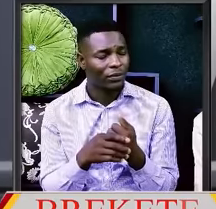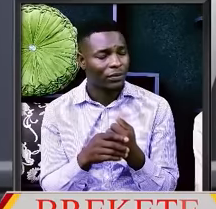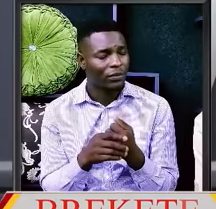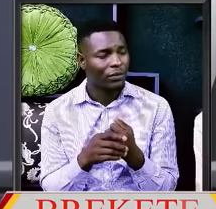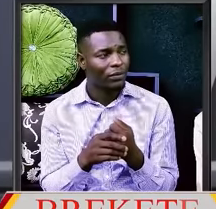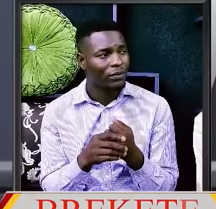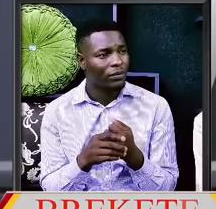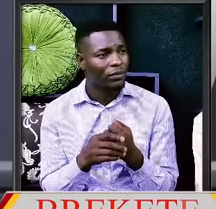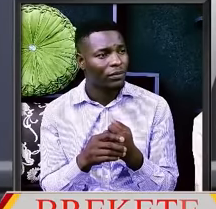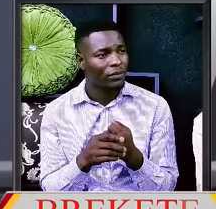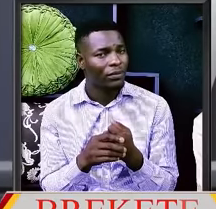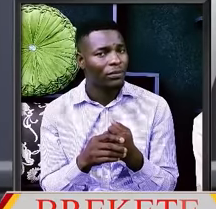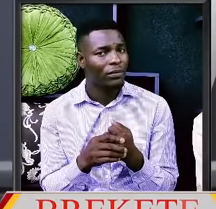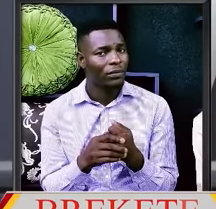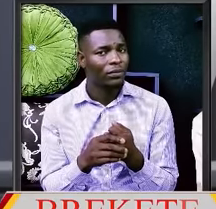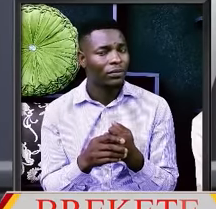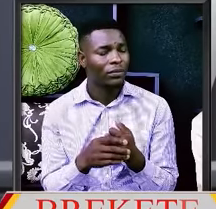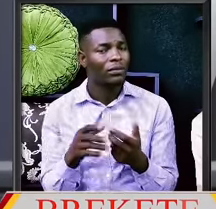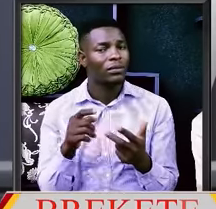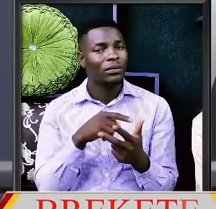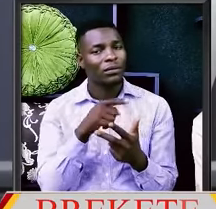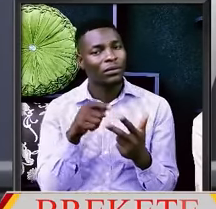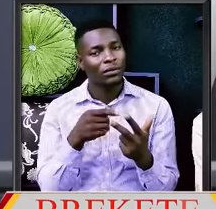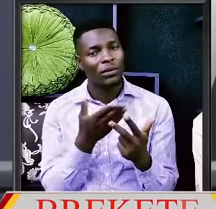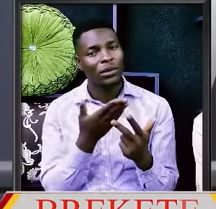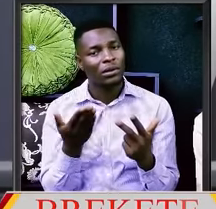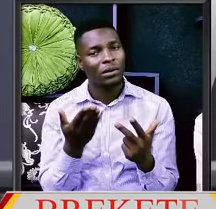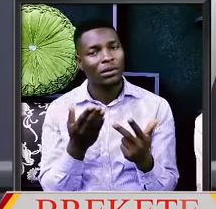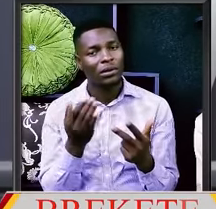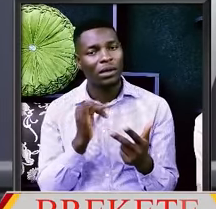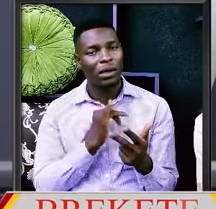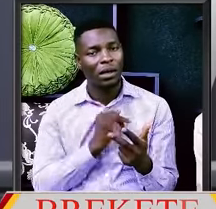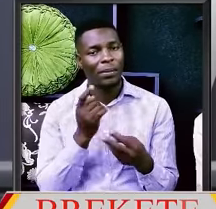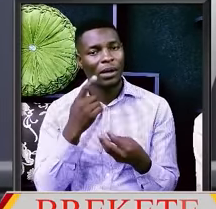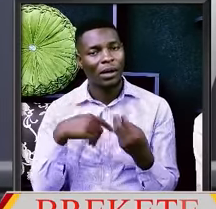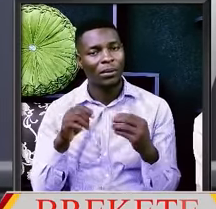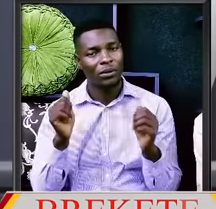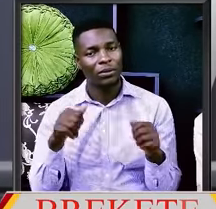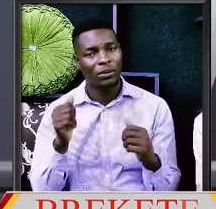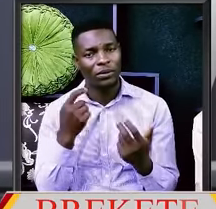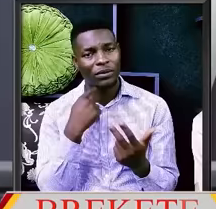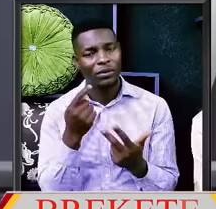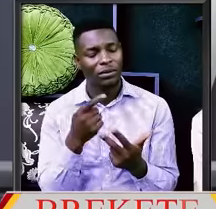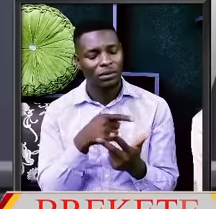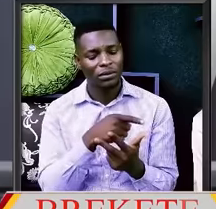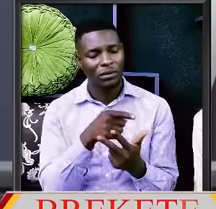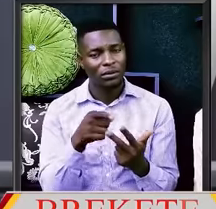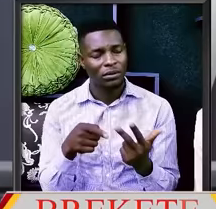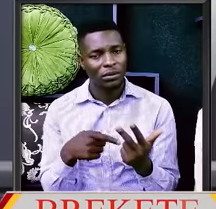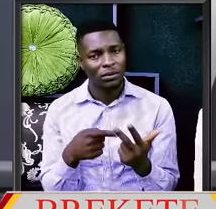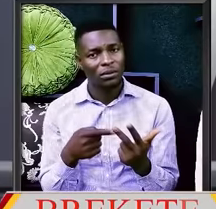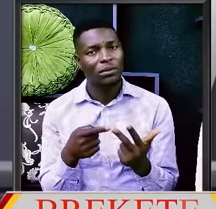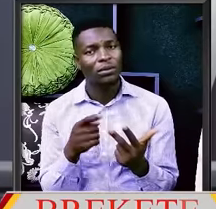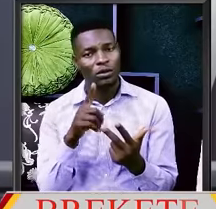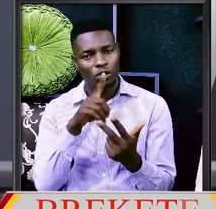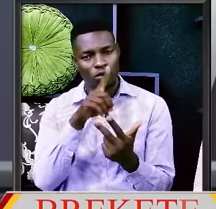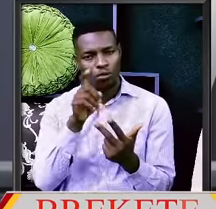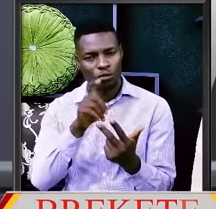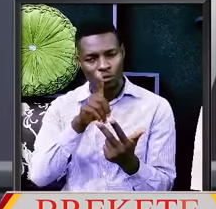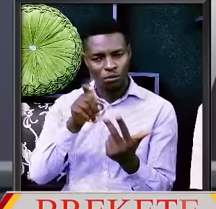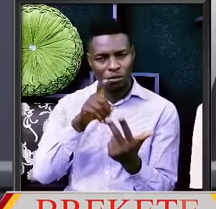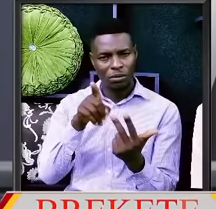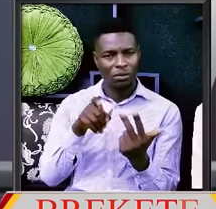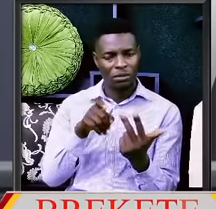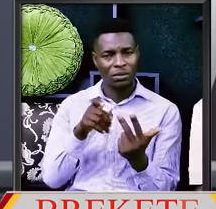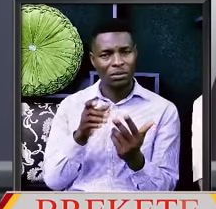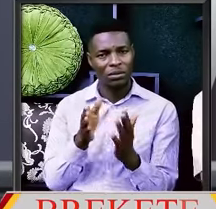Mm. And there are two, three things I'm about to possibly say, or may I say rhetorically, I want to ask you.